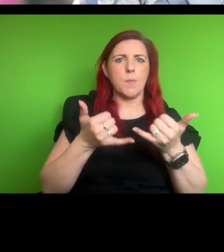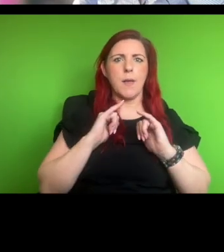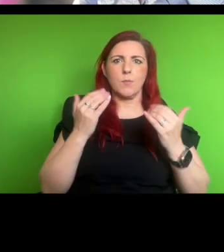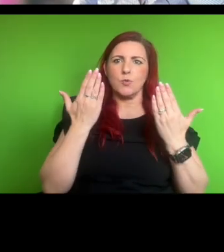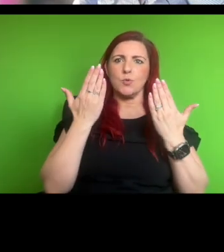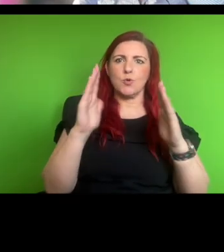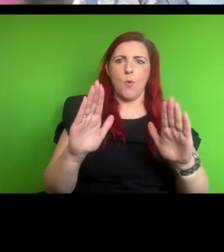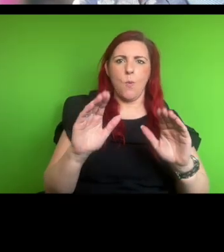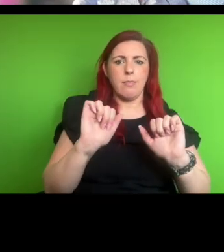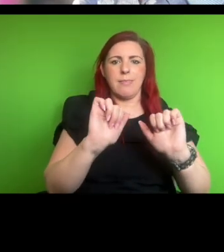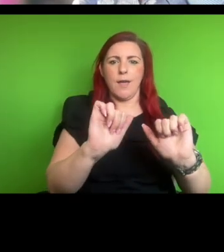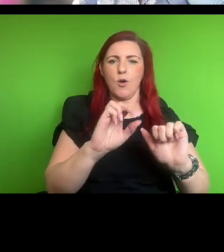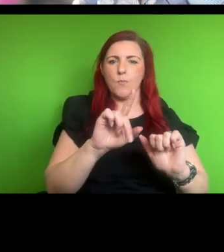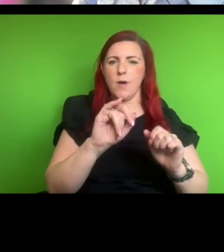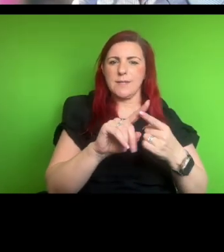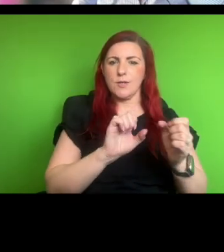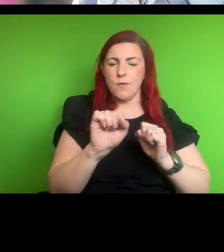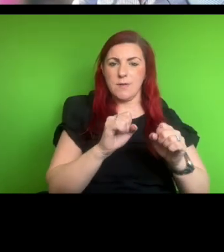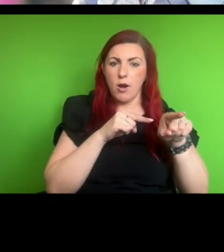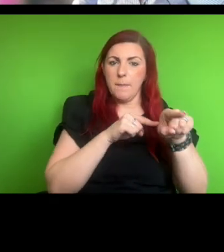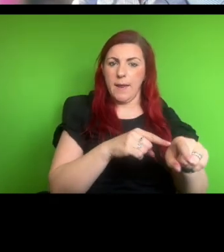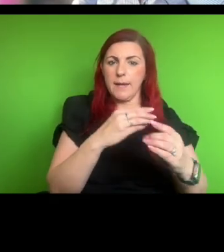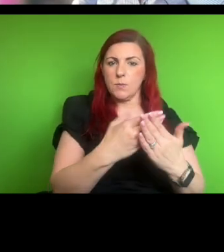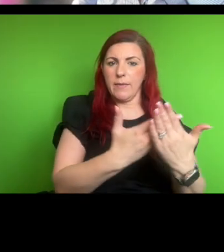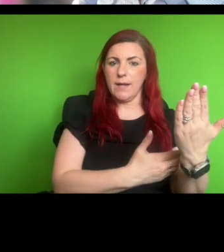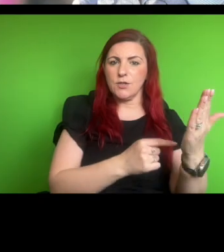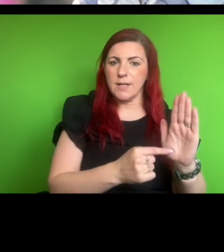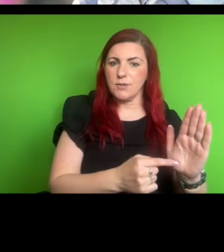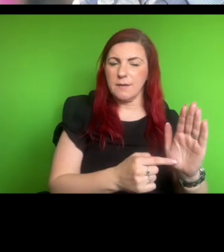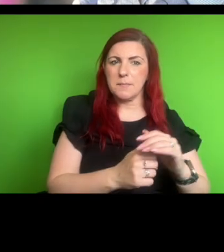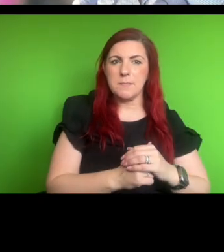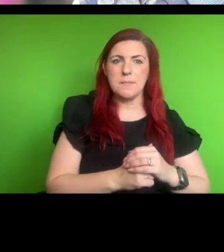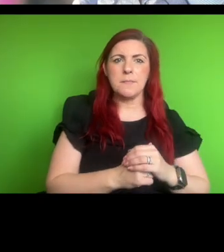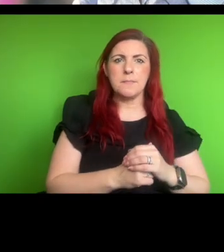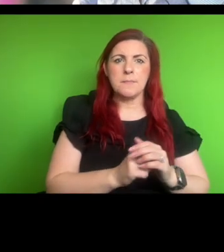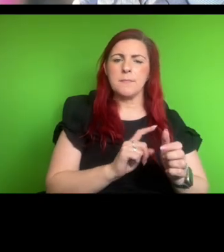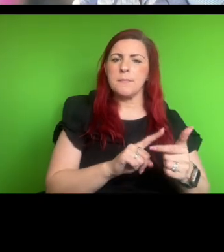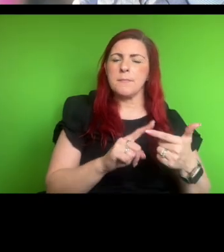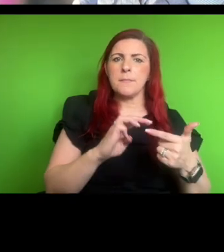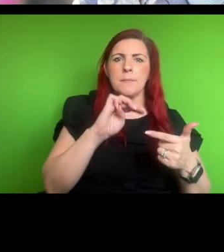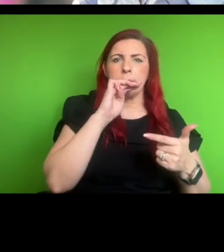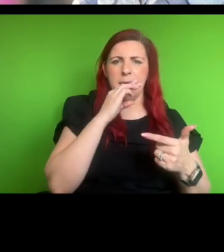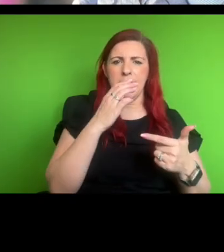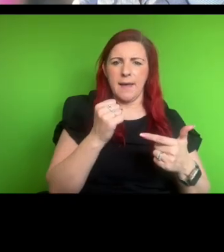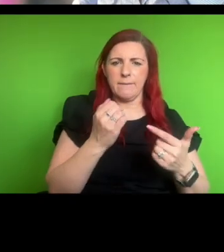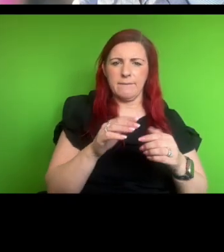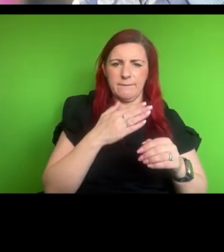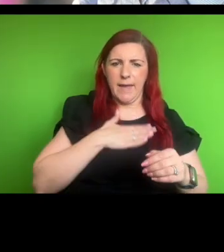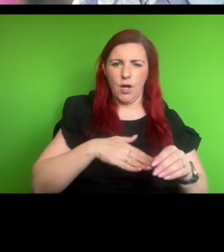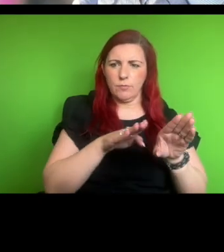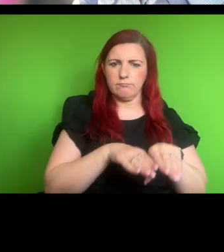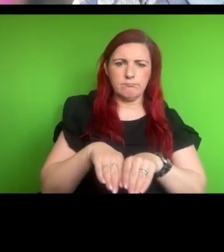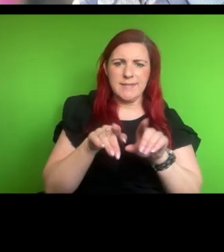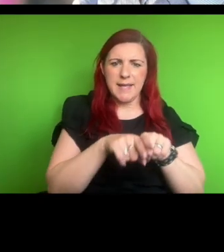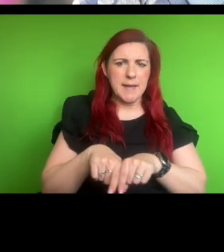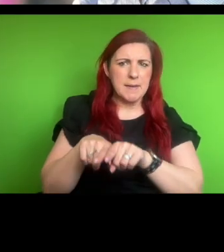with legislation. They also provide a level playing field for industry. They